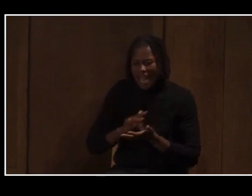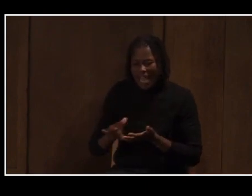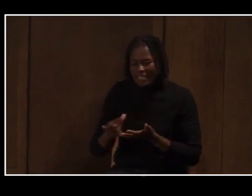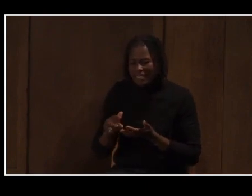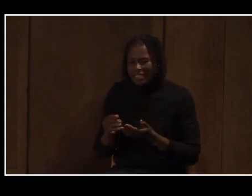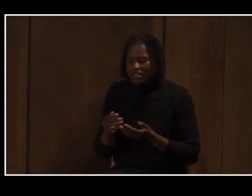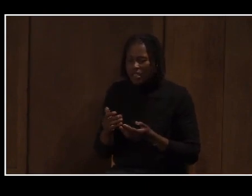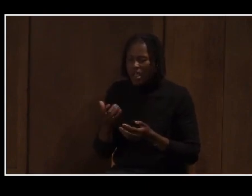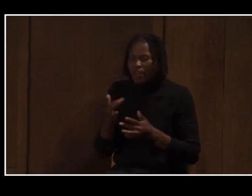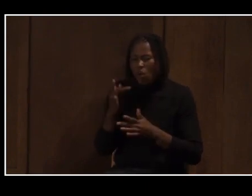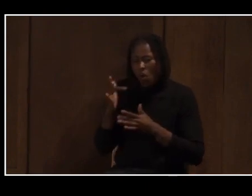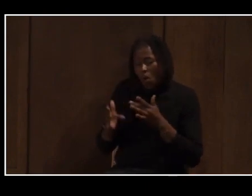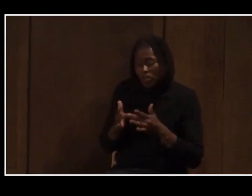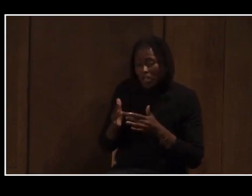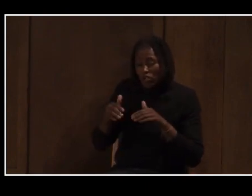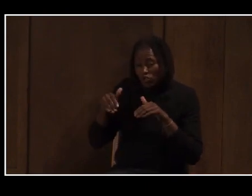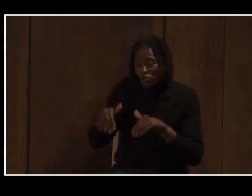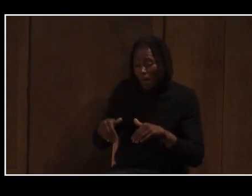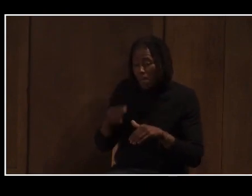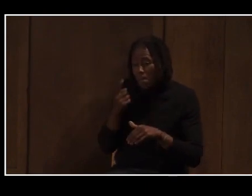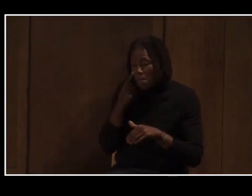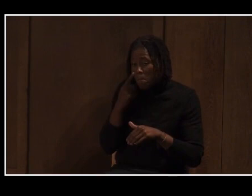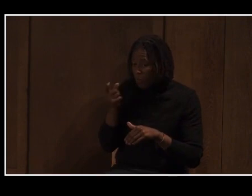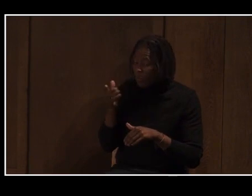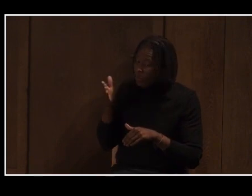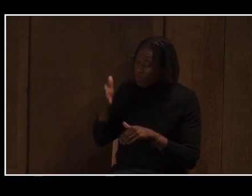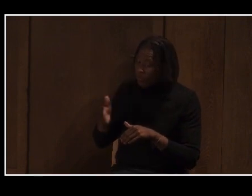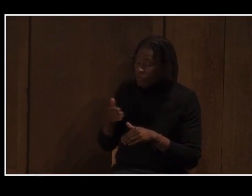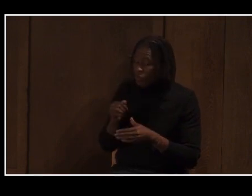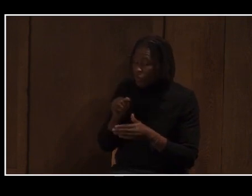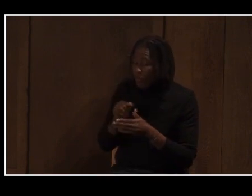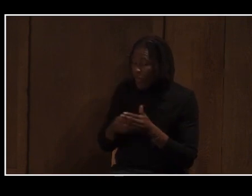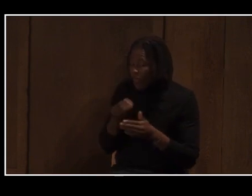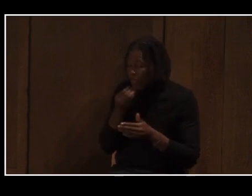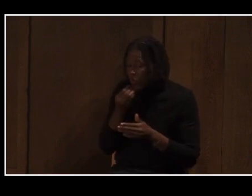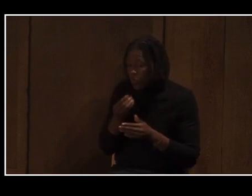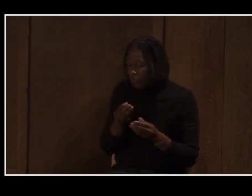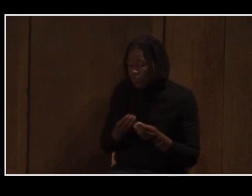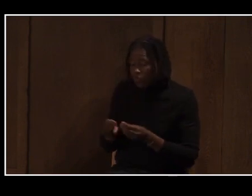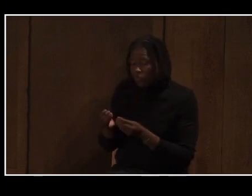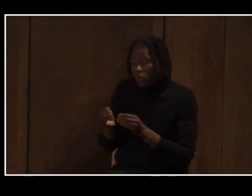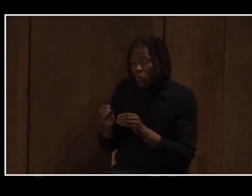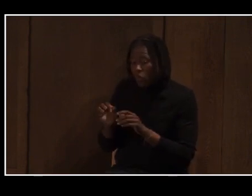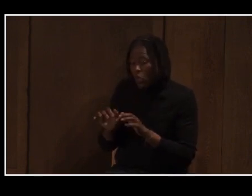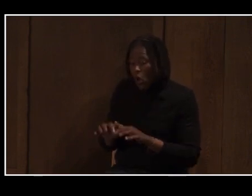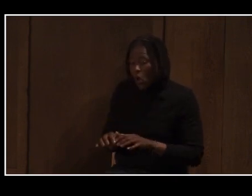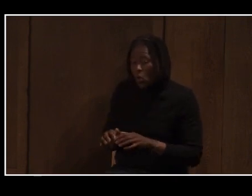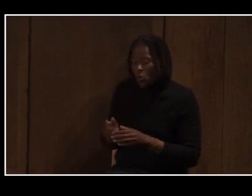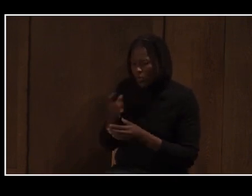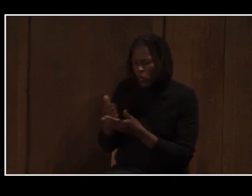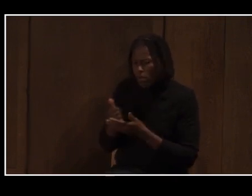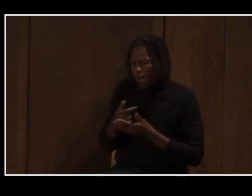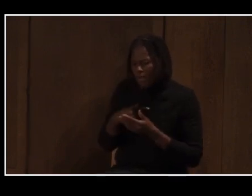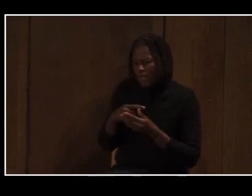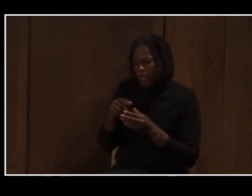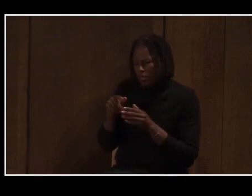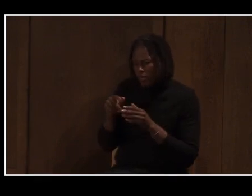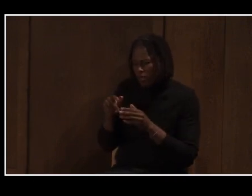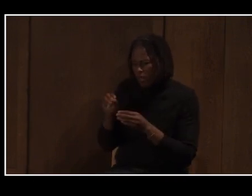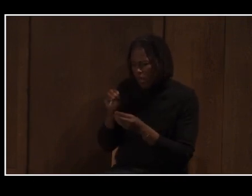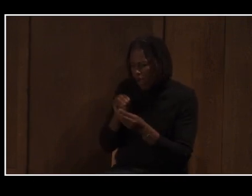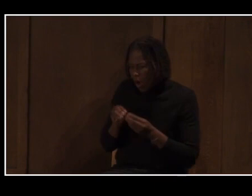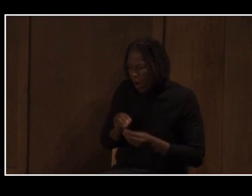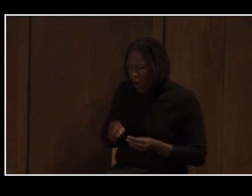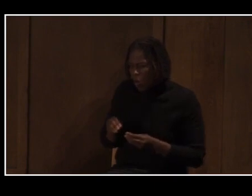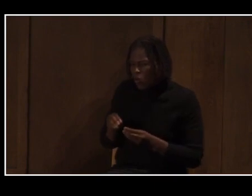refer you as a friend. You just need to type in this code. Can you help me uncode those